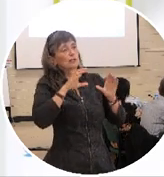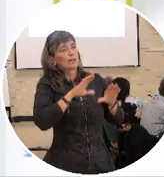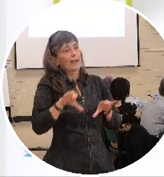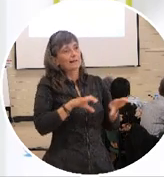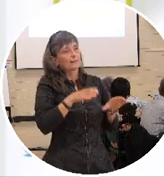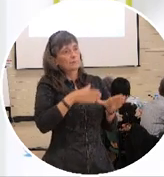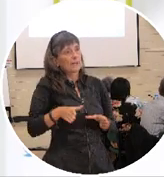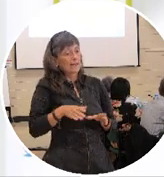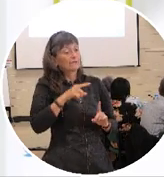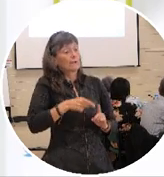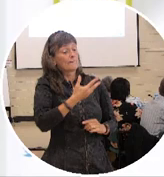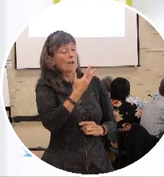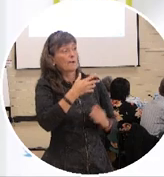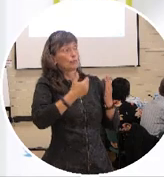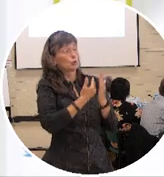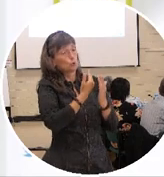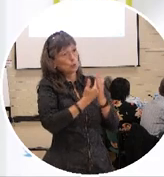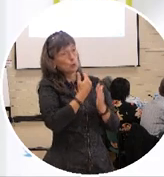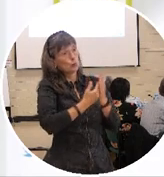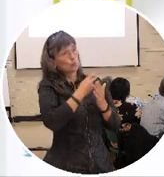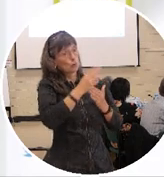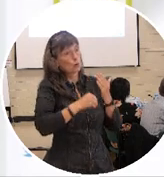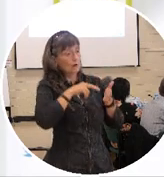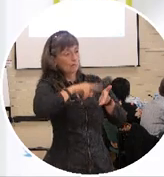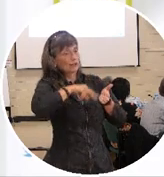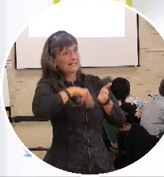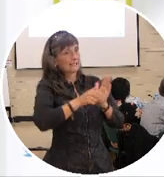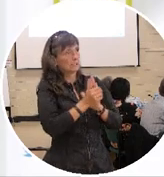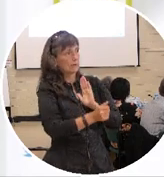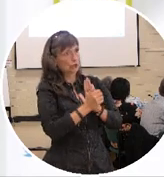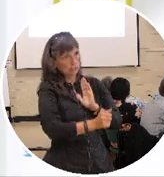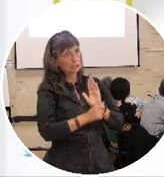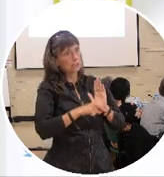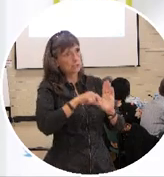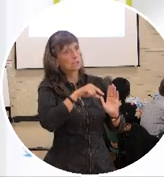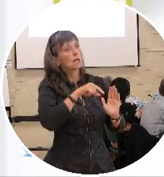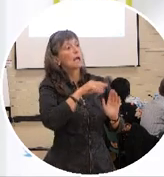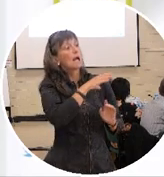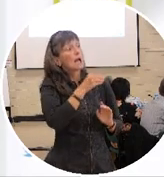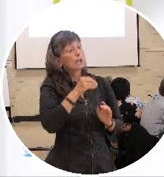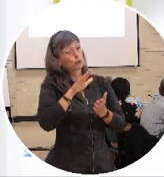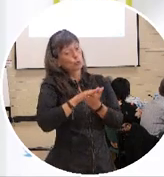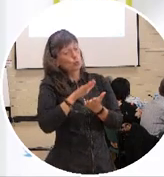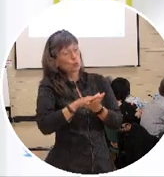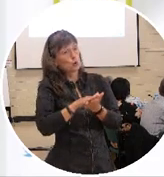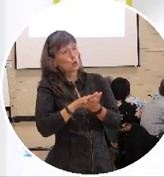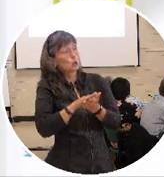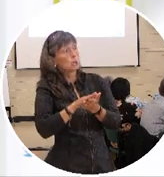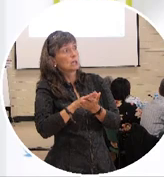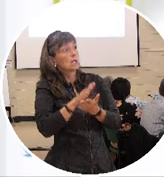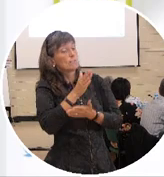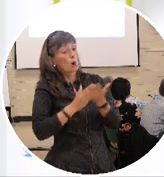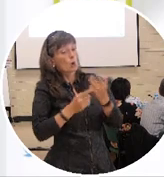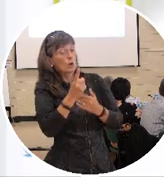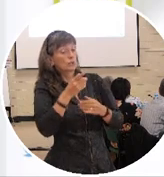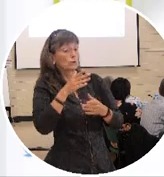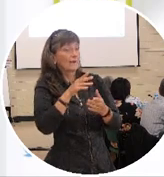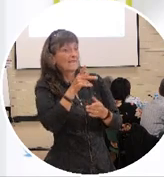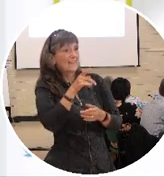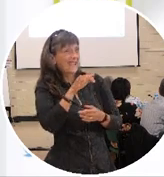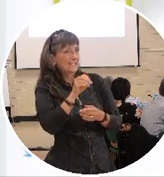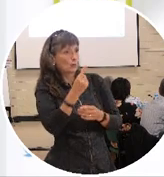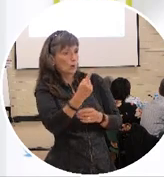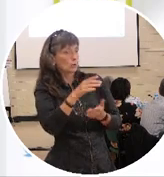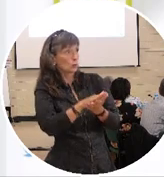district-based program specialists for reading and the school-based reading specialists in our Phase 1 schools, as well as additional